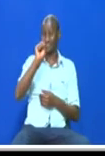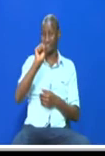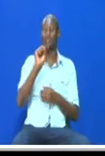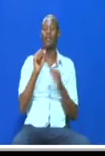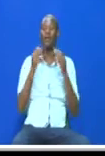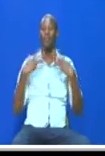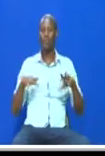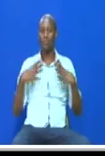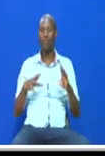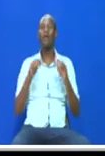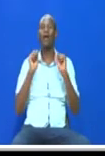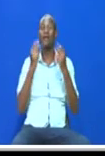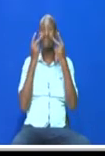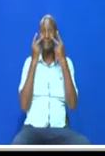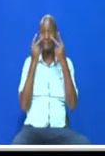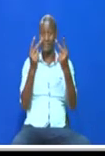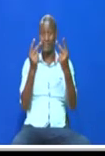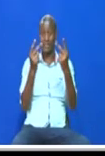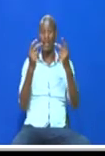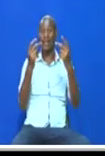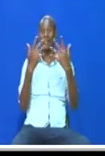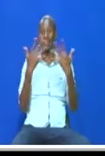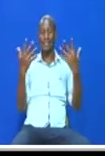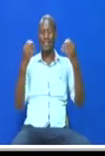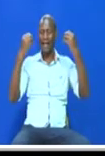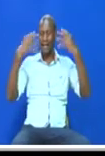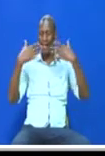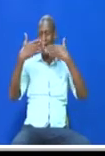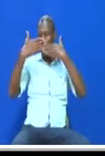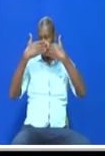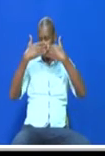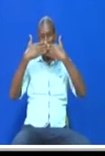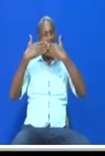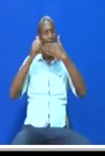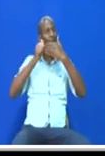Individuals, they can see clearly objects that are near the eye. Distant